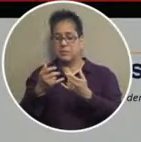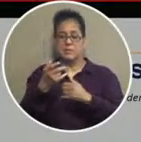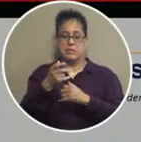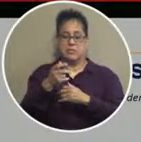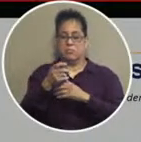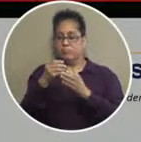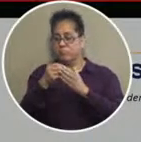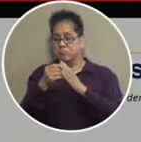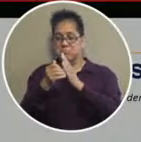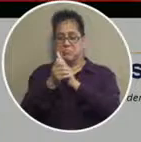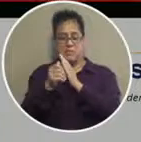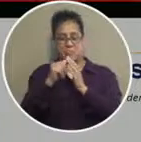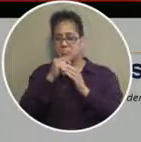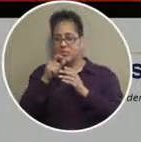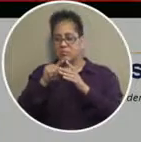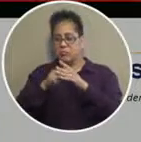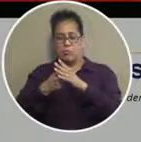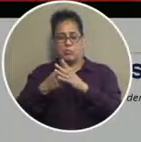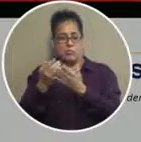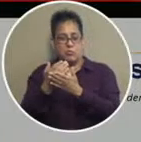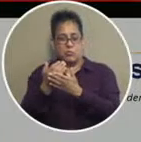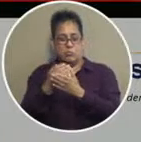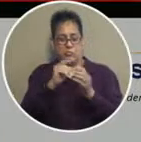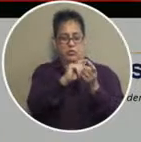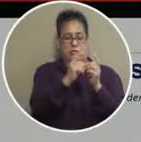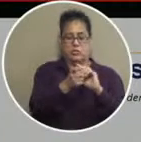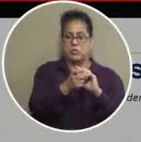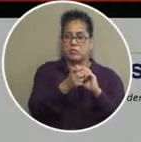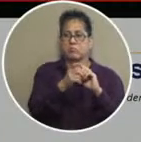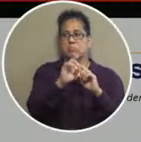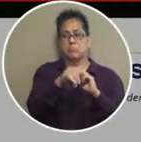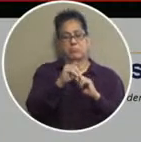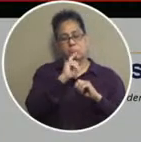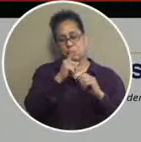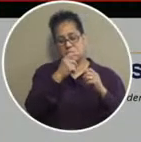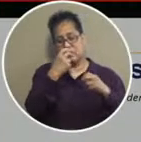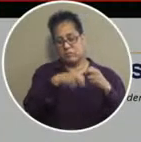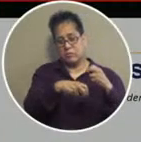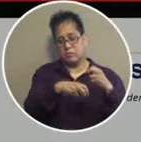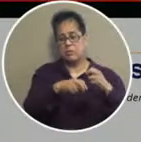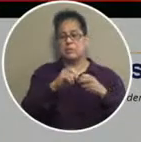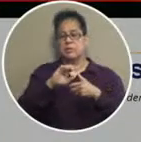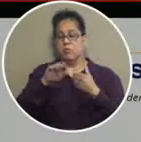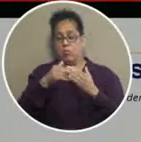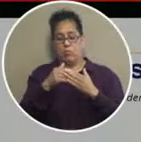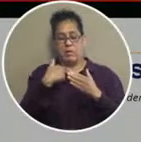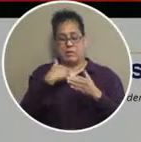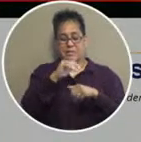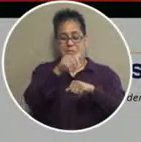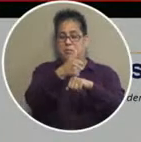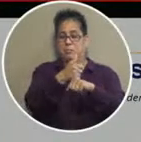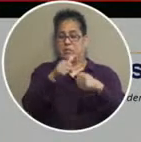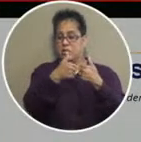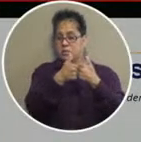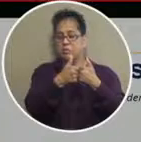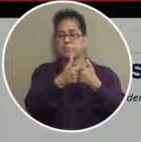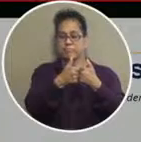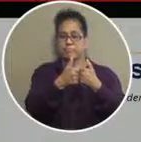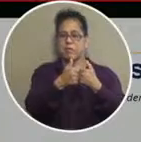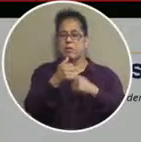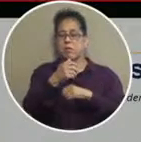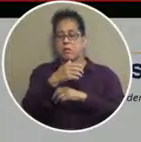readily available to start something new. Change management is incredibly difficult, all presenting implementation challenges.